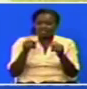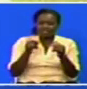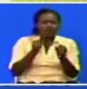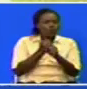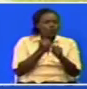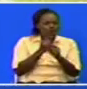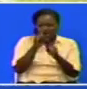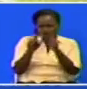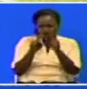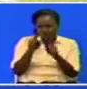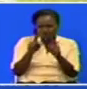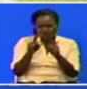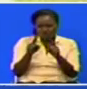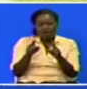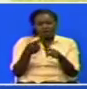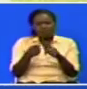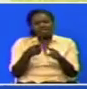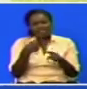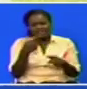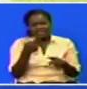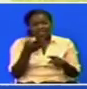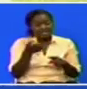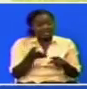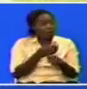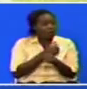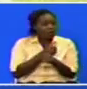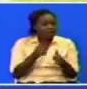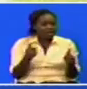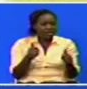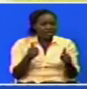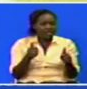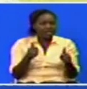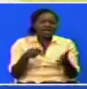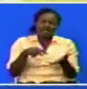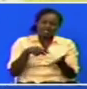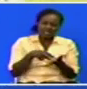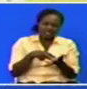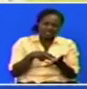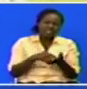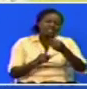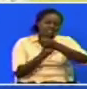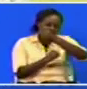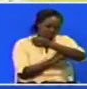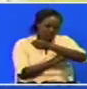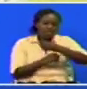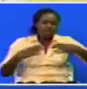operations. And I want to say here clear that I stand with the people who have